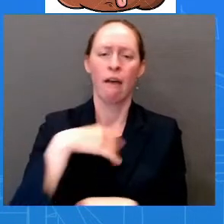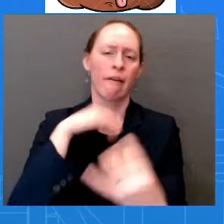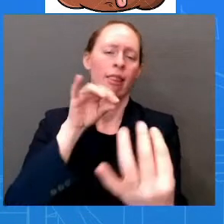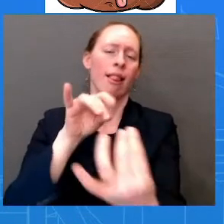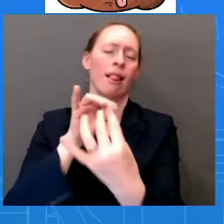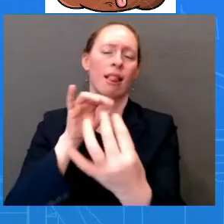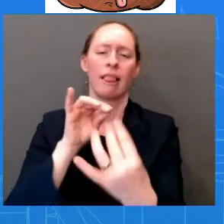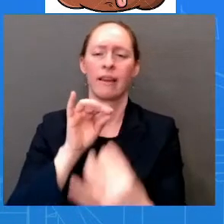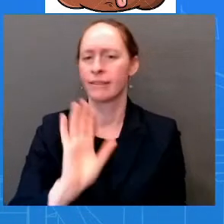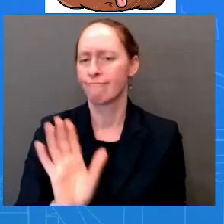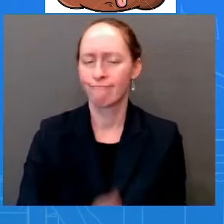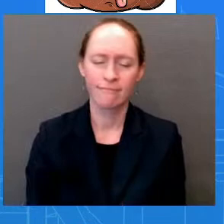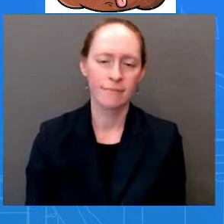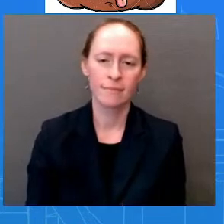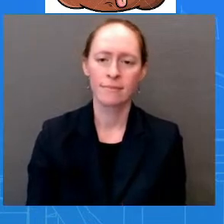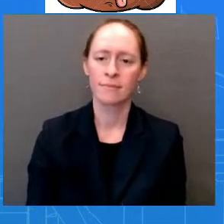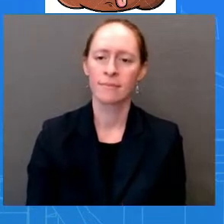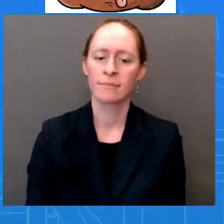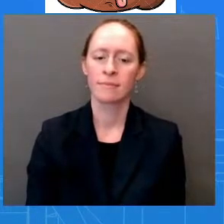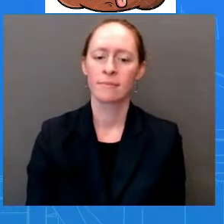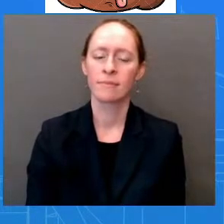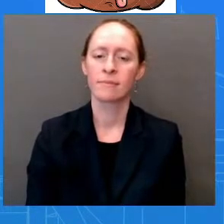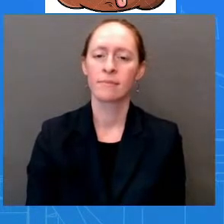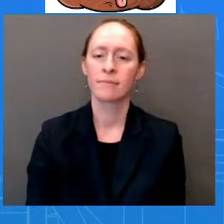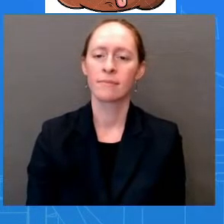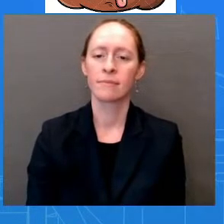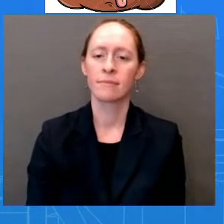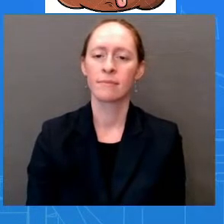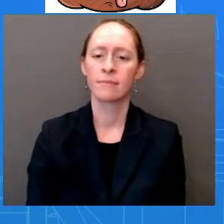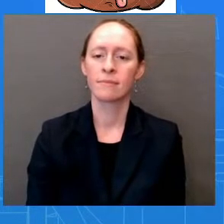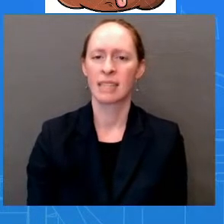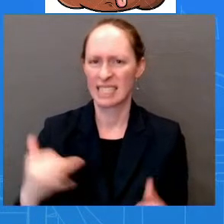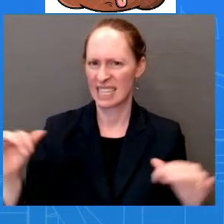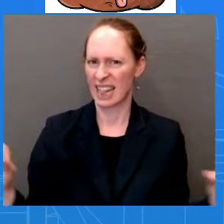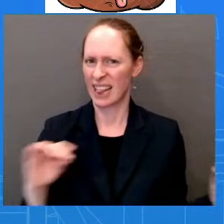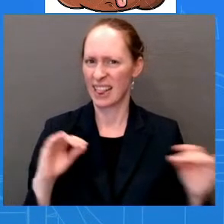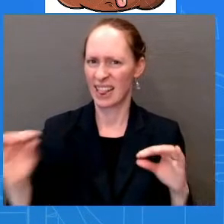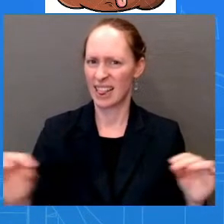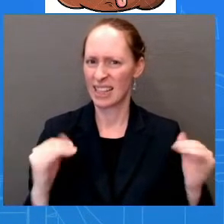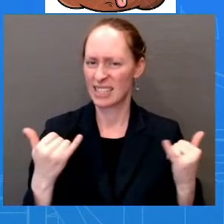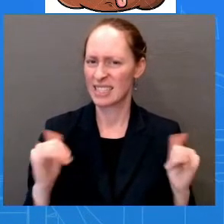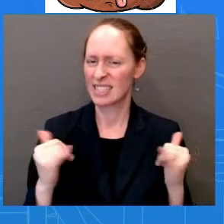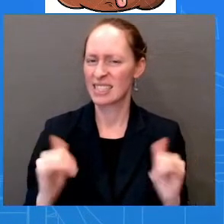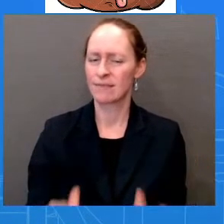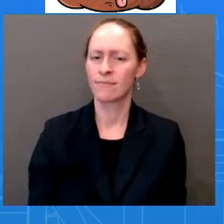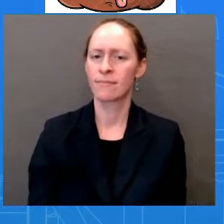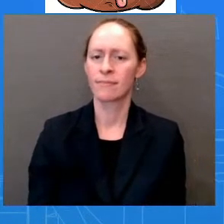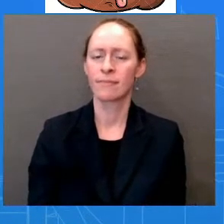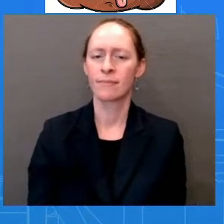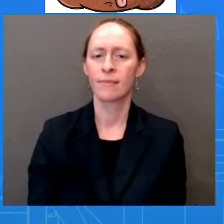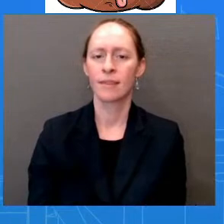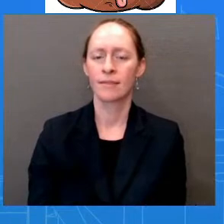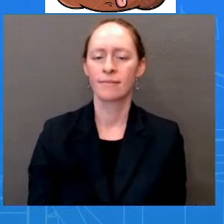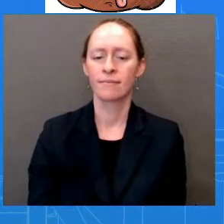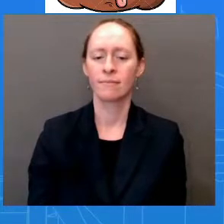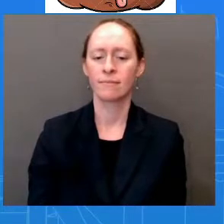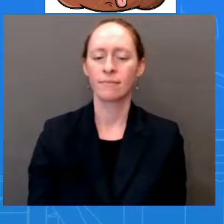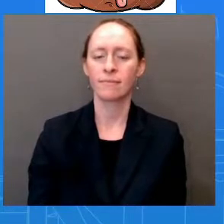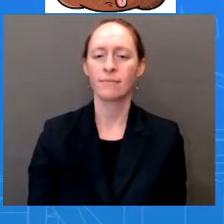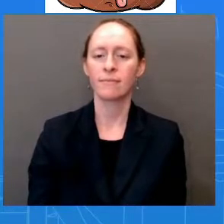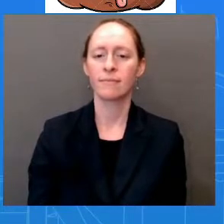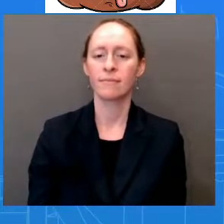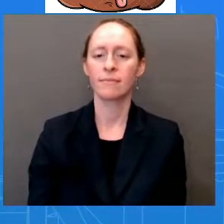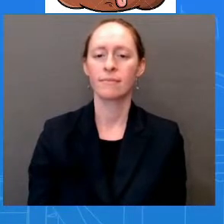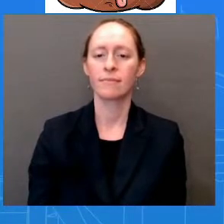I want to see him throw hands. Say it with your chest. You ask your question, you should allow her to